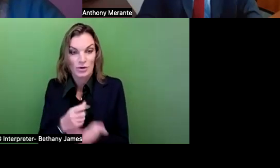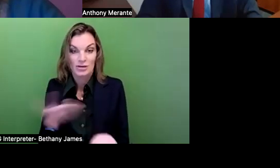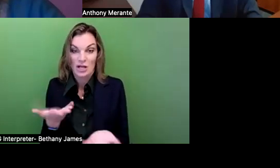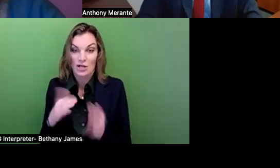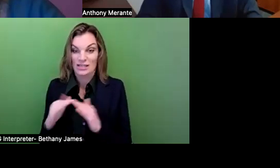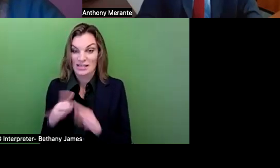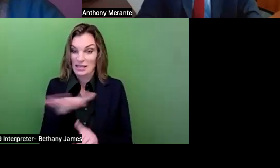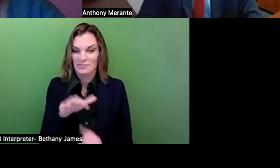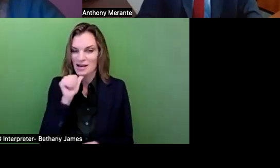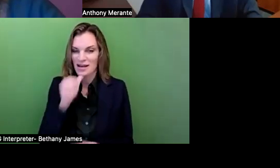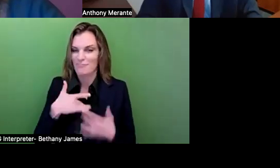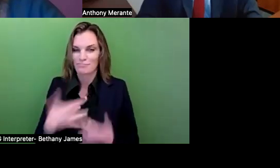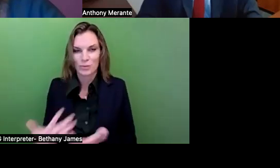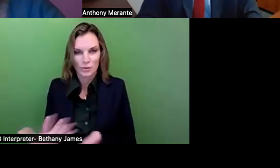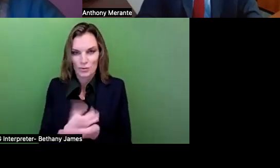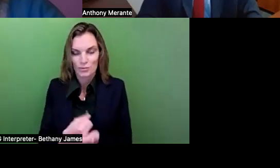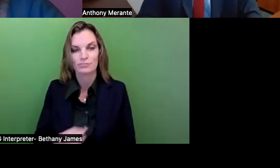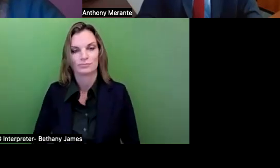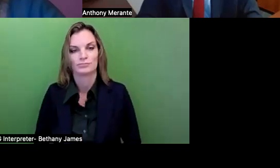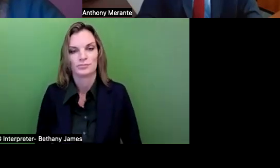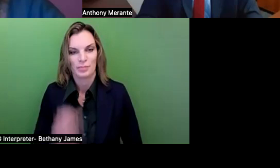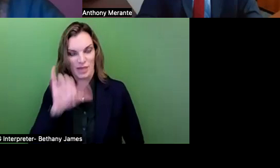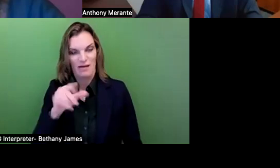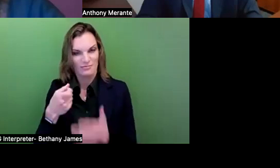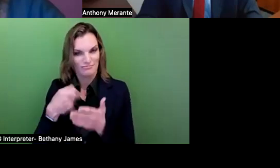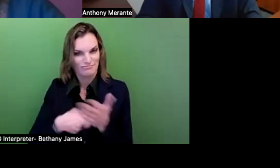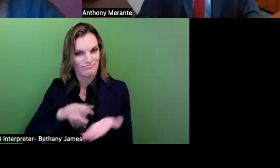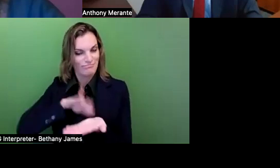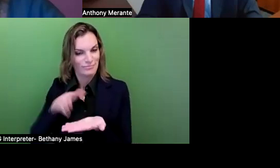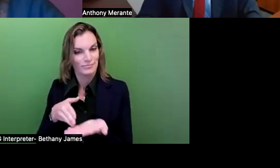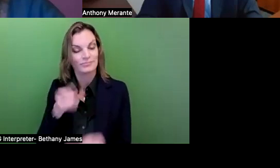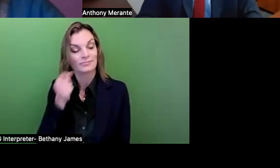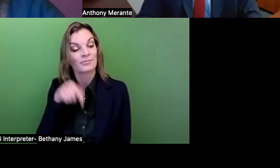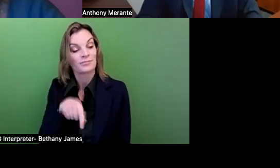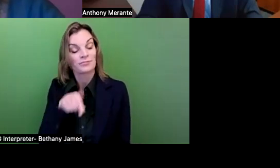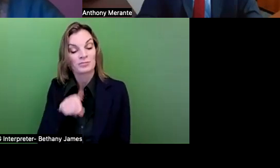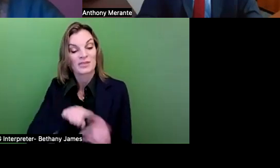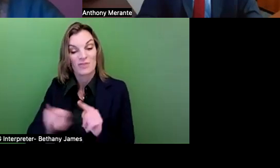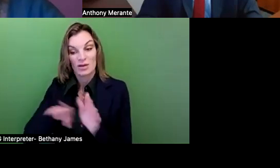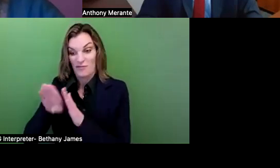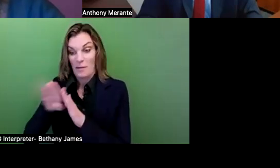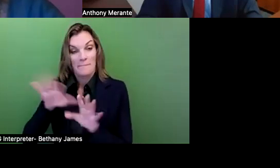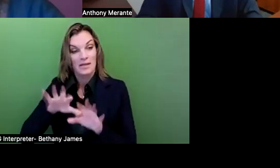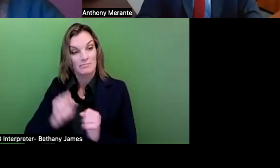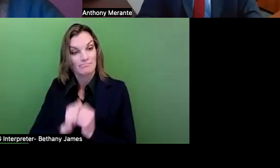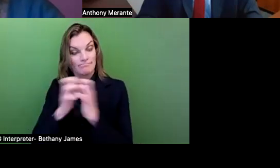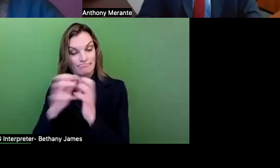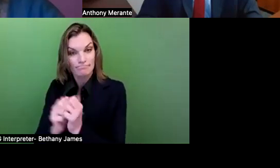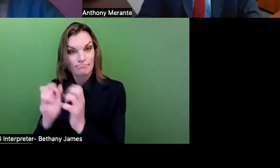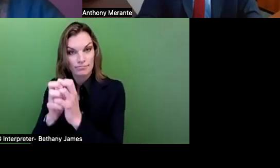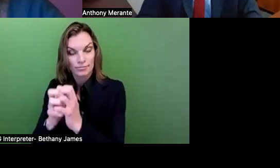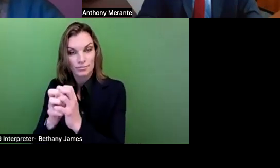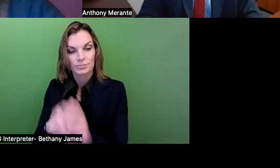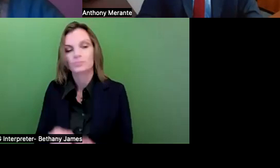money. What's happened here is the development, all renters, okay, it's